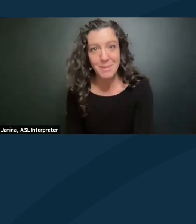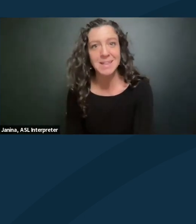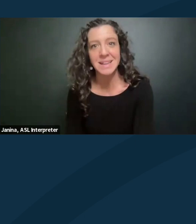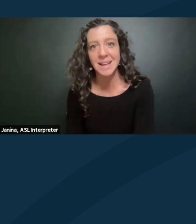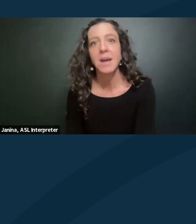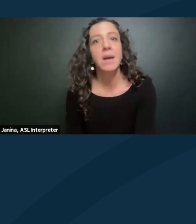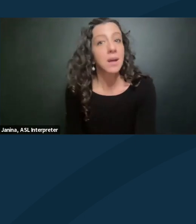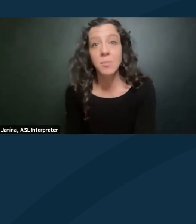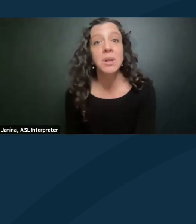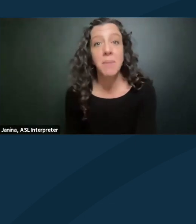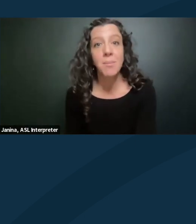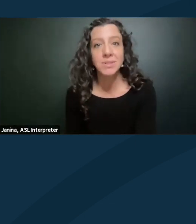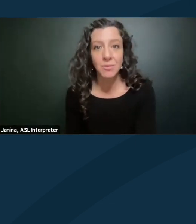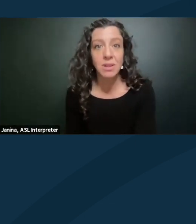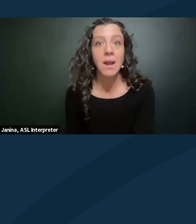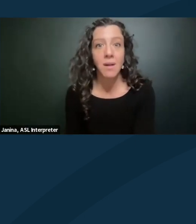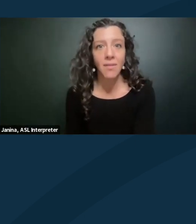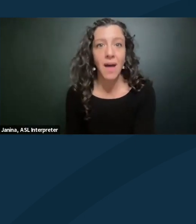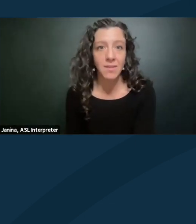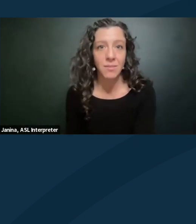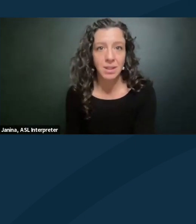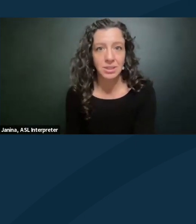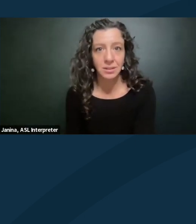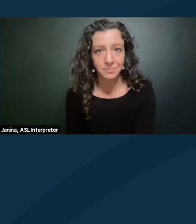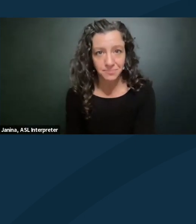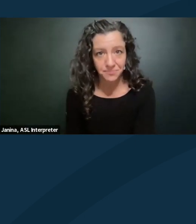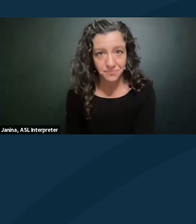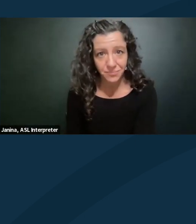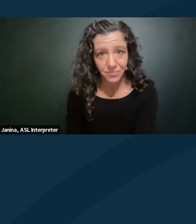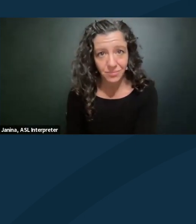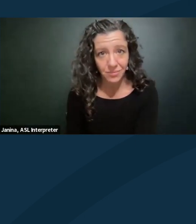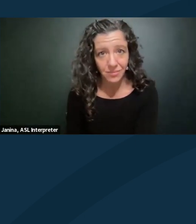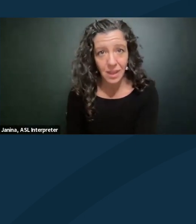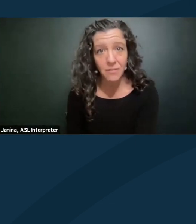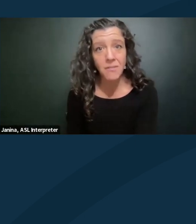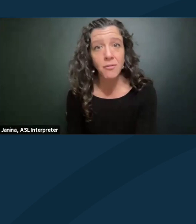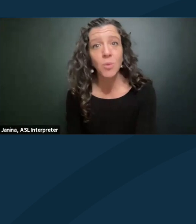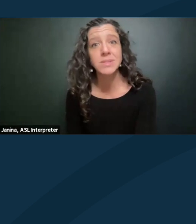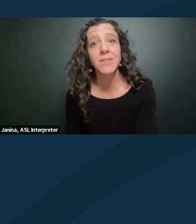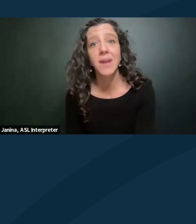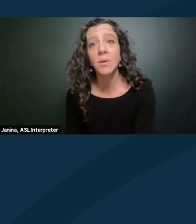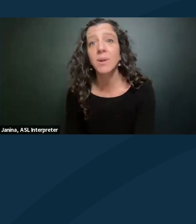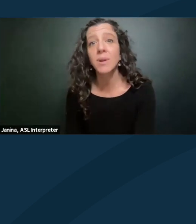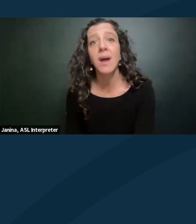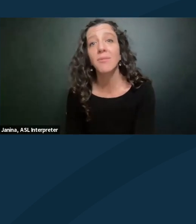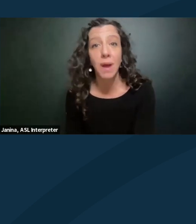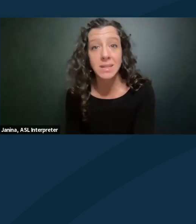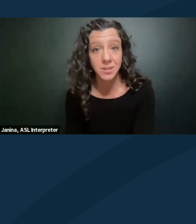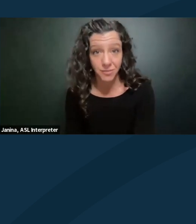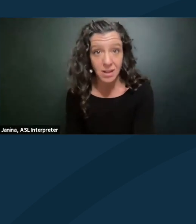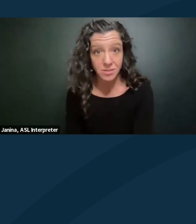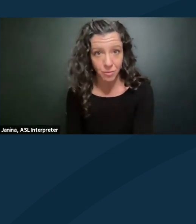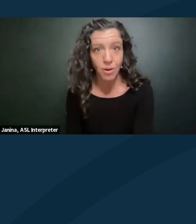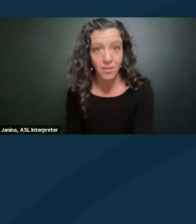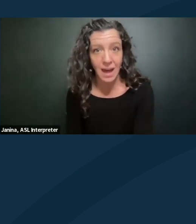issues that were impacting community members that relied on that information. If 504 was not there, we would not have the